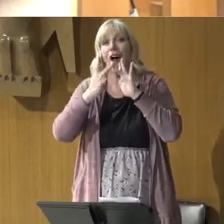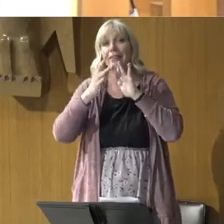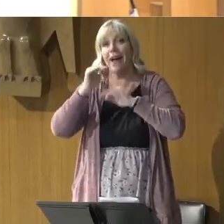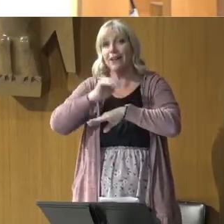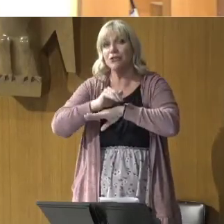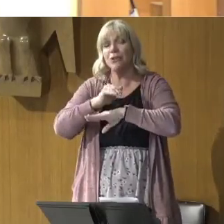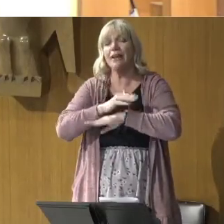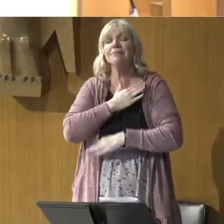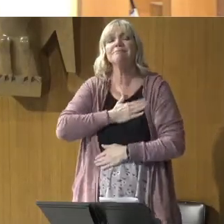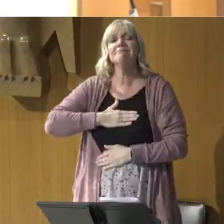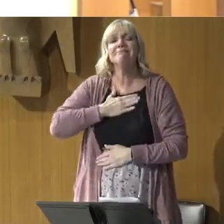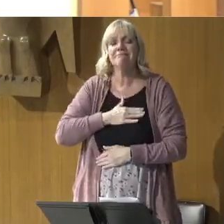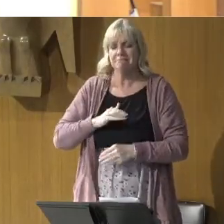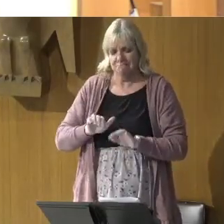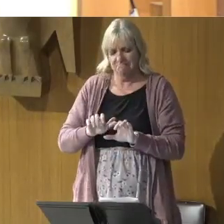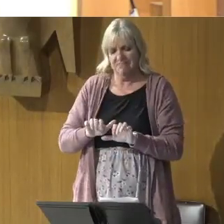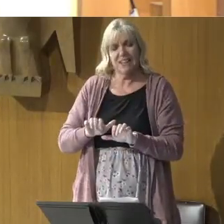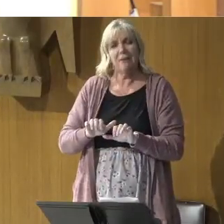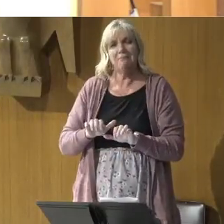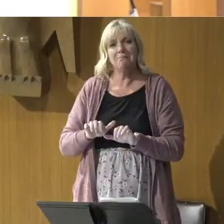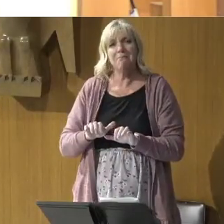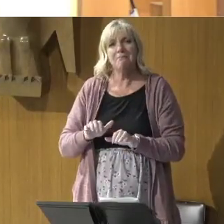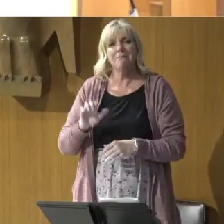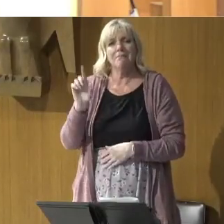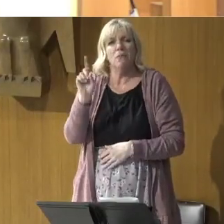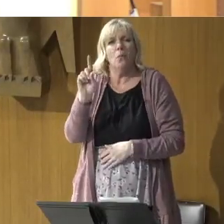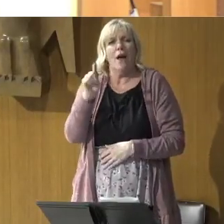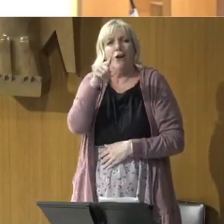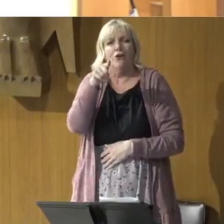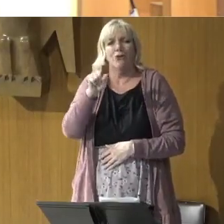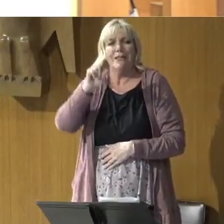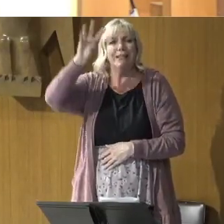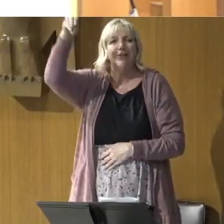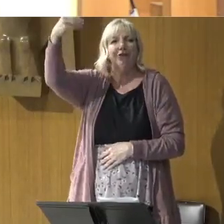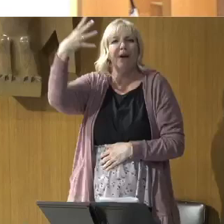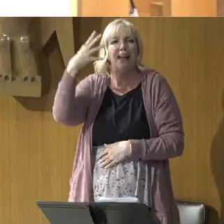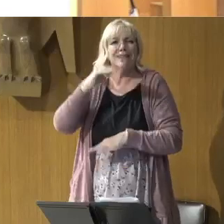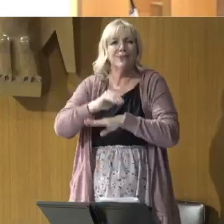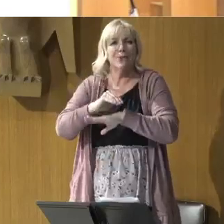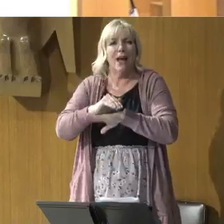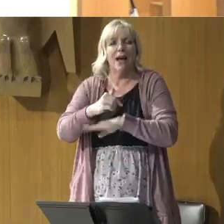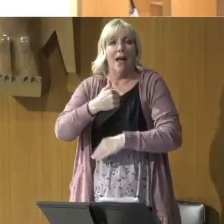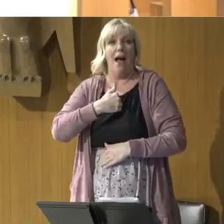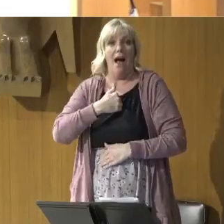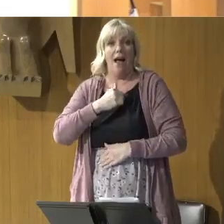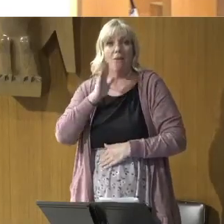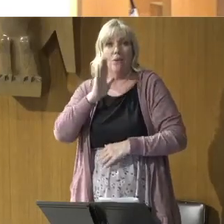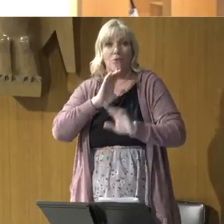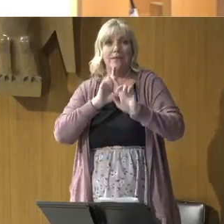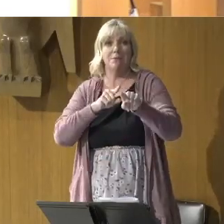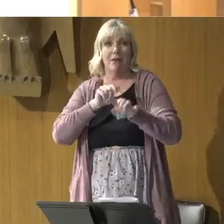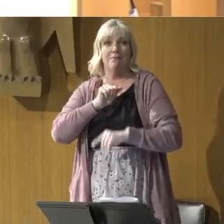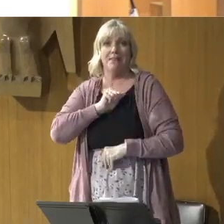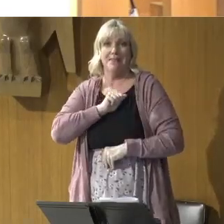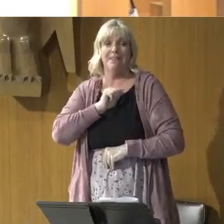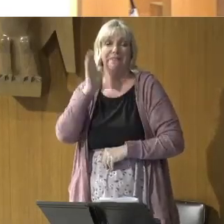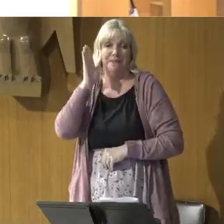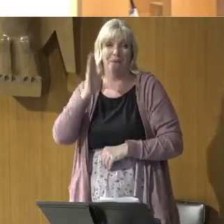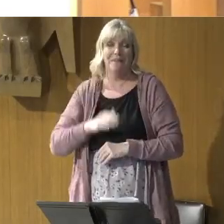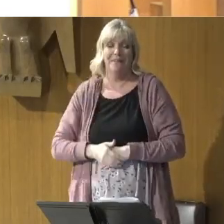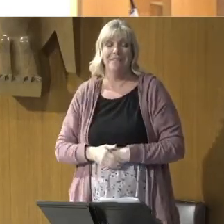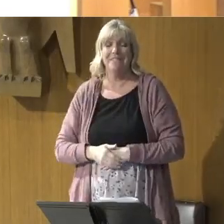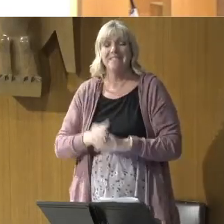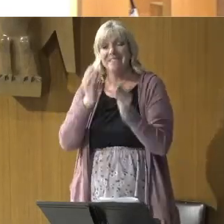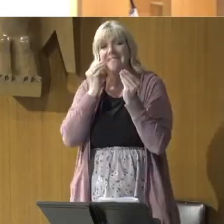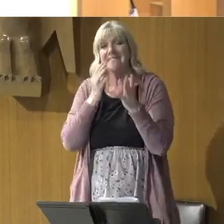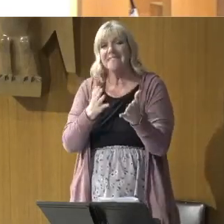put in the chat, where do you need grace tonight? I will personally respond to you in the chat. And let you